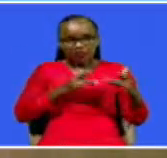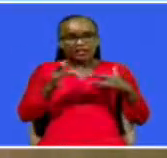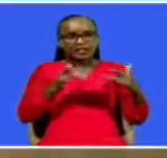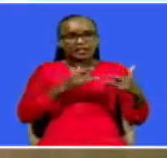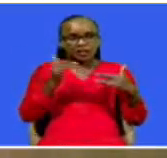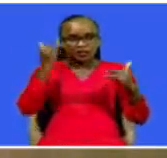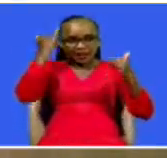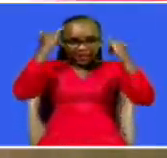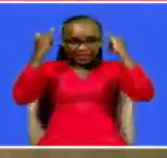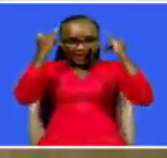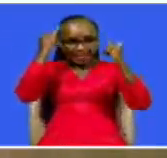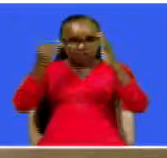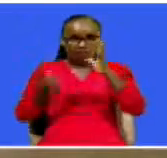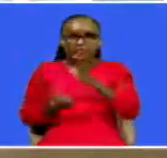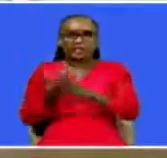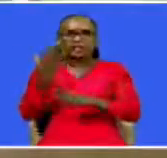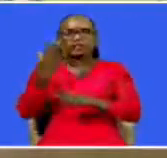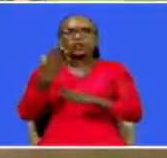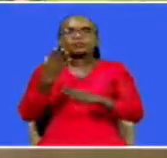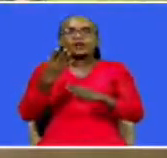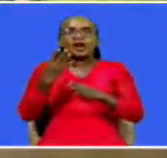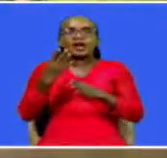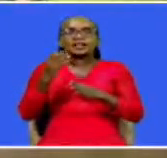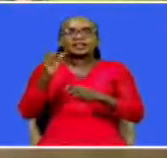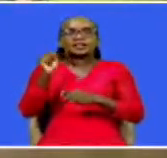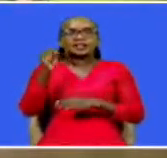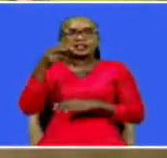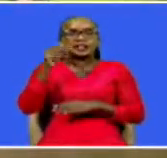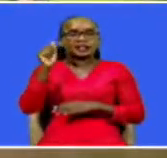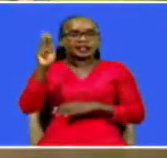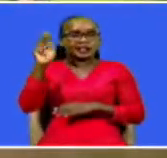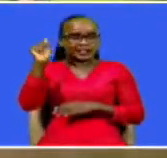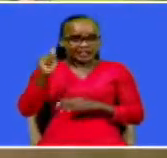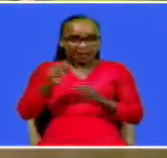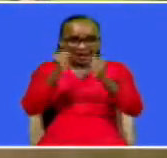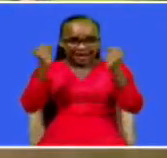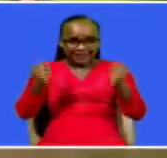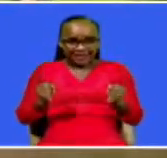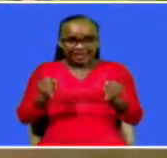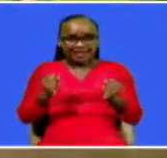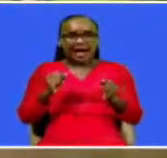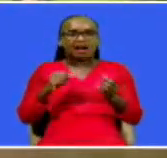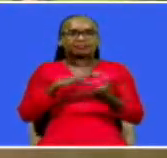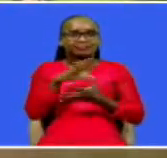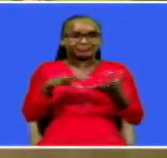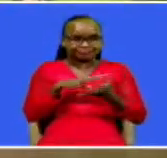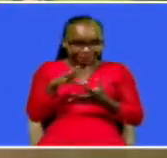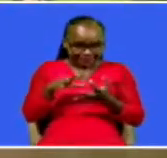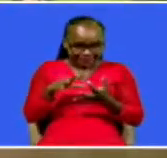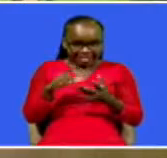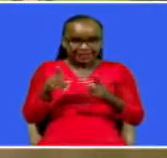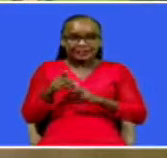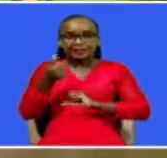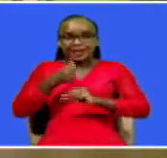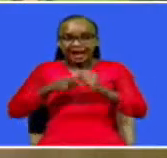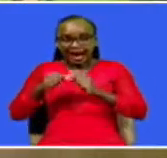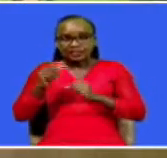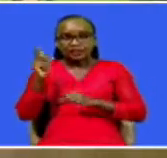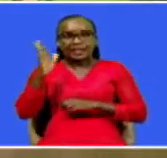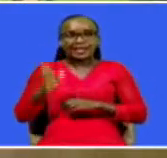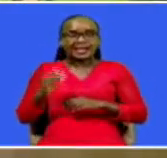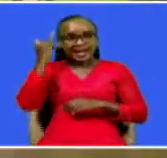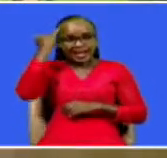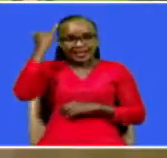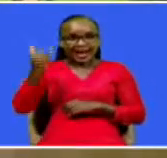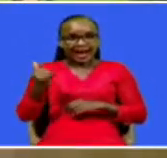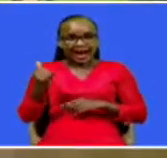the idea of reintroducing the shamba system has elicited mixed reactions from a cross-section of Kenyans. The idea has